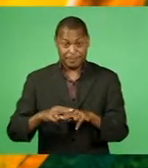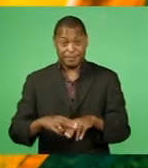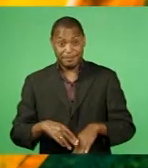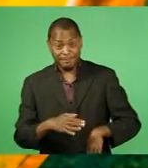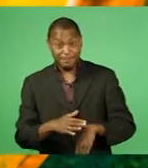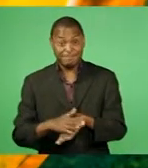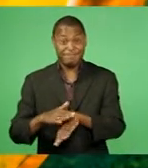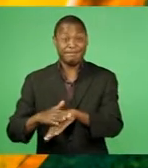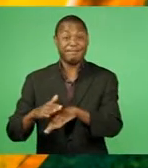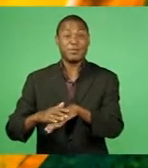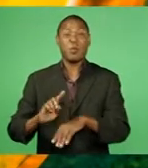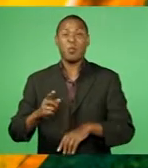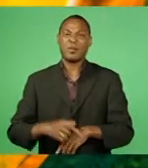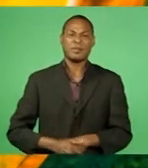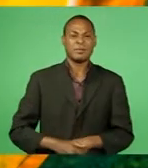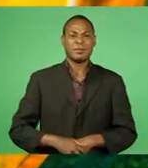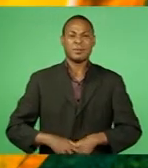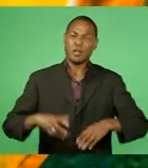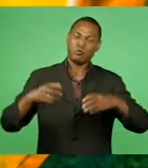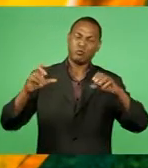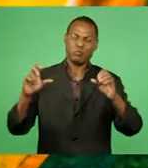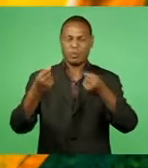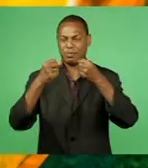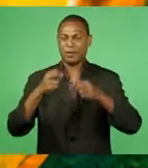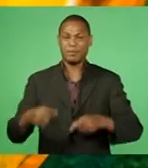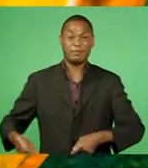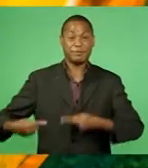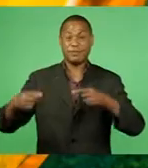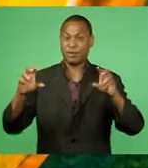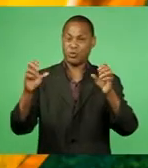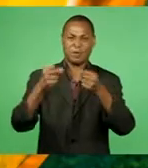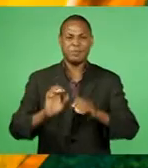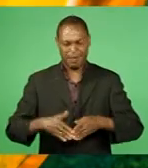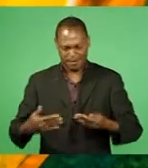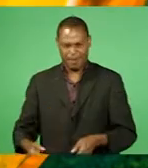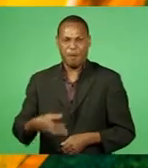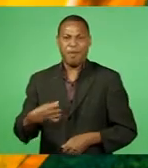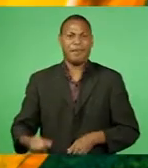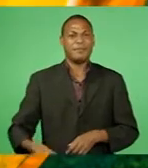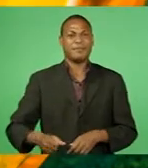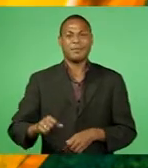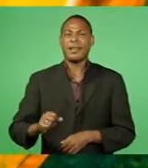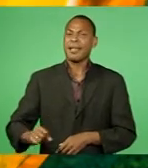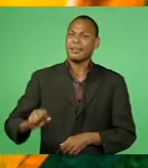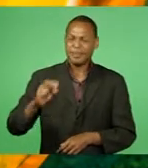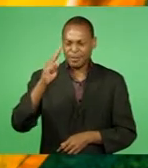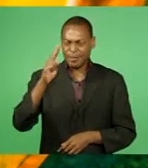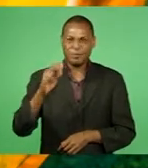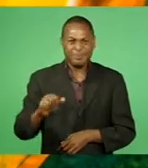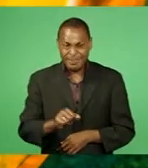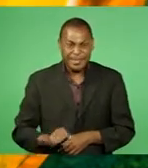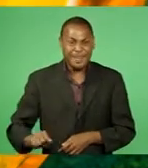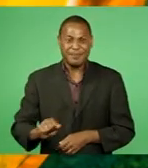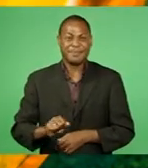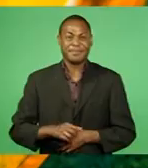Association's Pele Garments Champion versus Champion series is currently underway at ANZ Stadium. The winner of the National Football